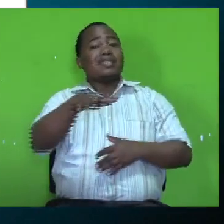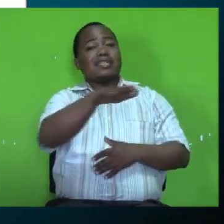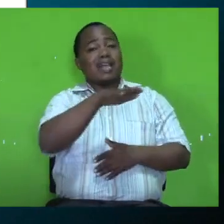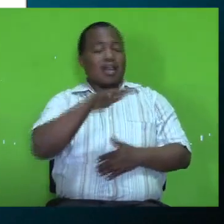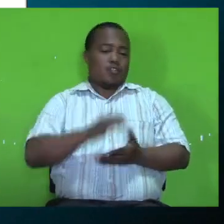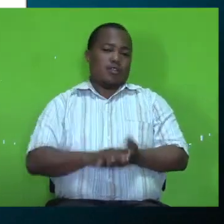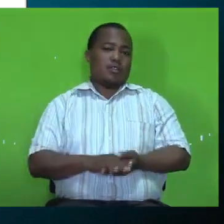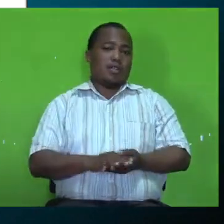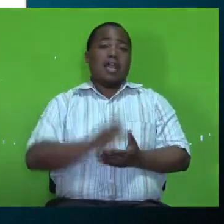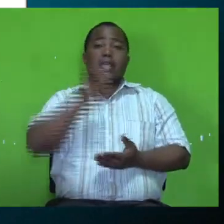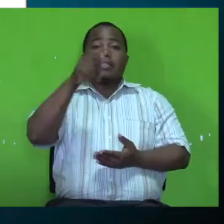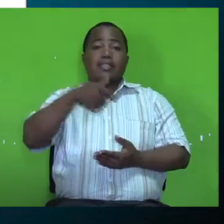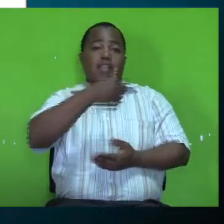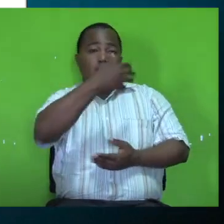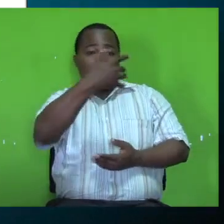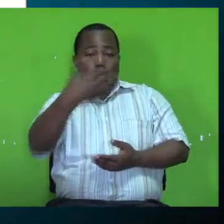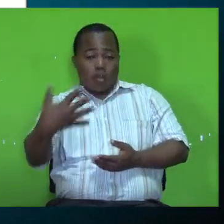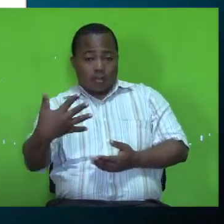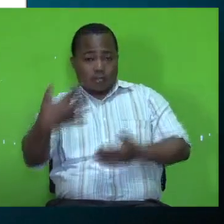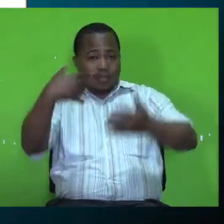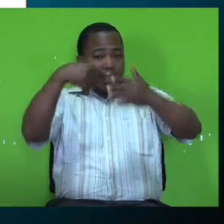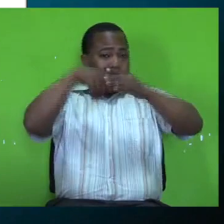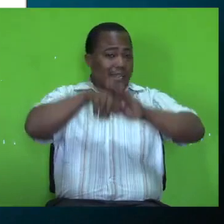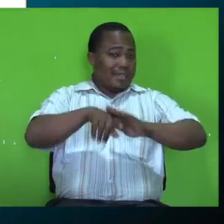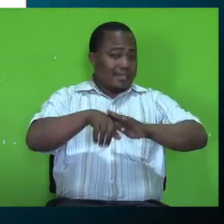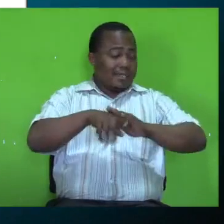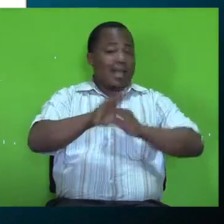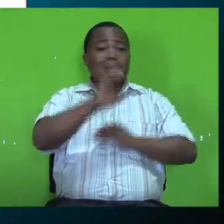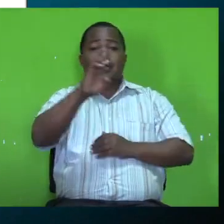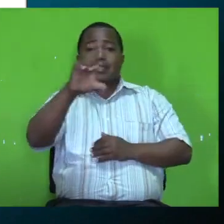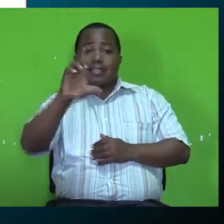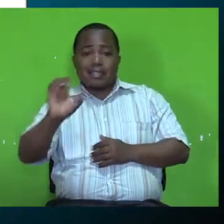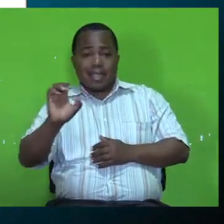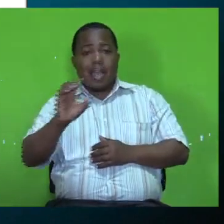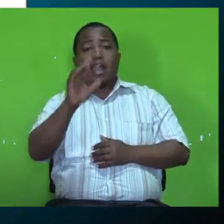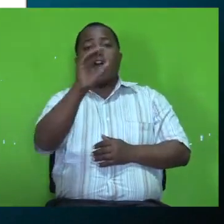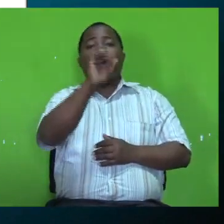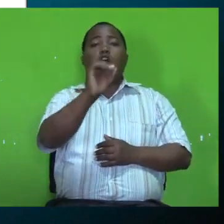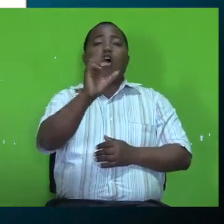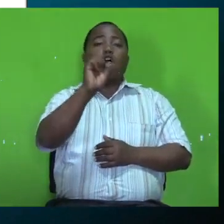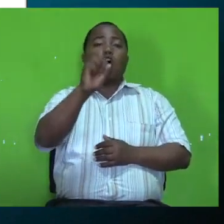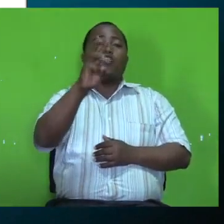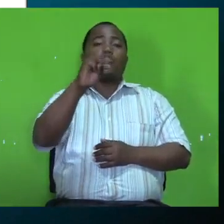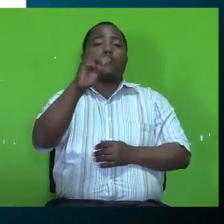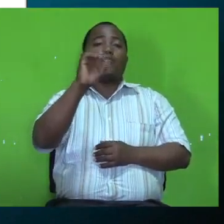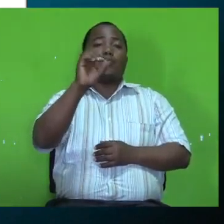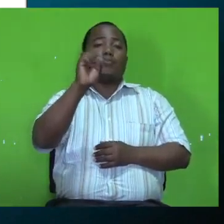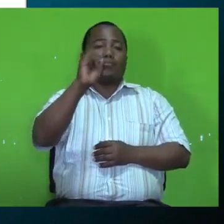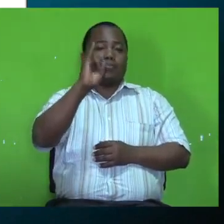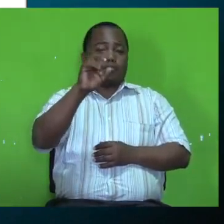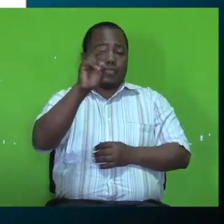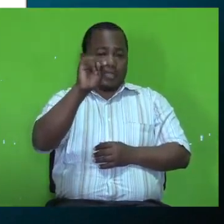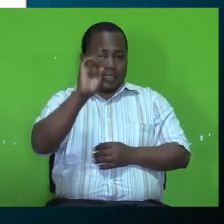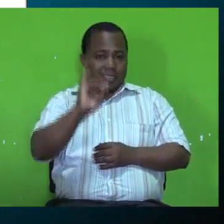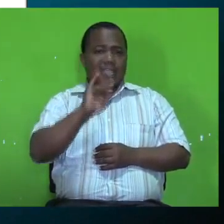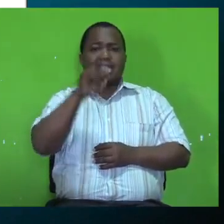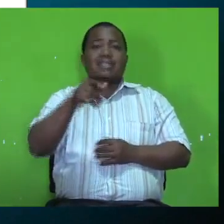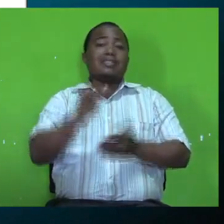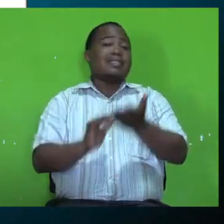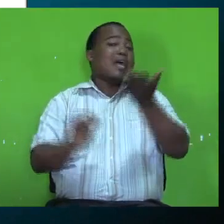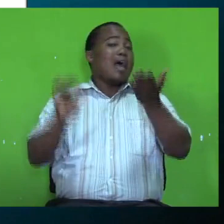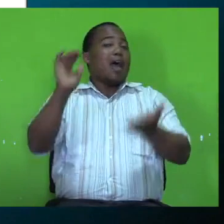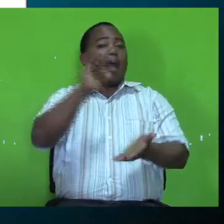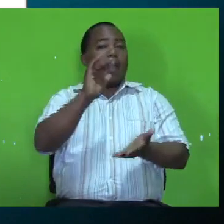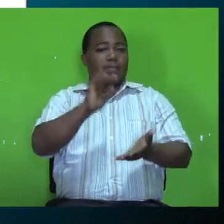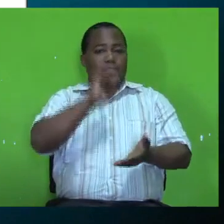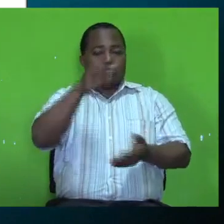Hence, water enters the cell by osmosis, while root hair cell is